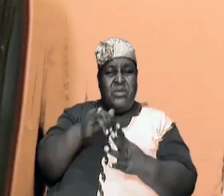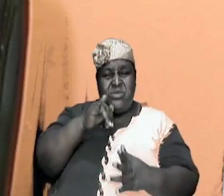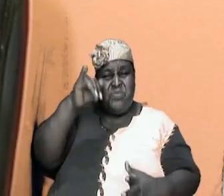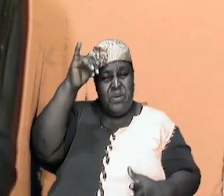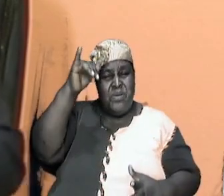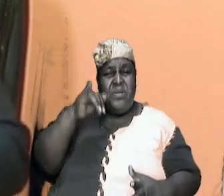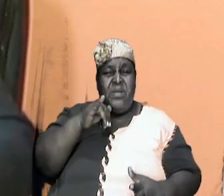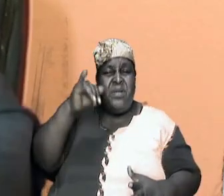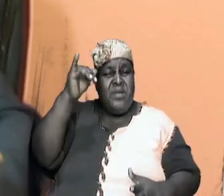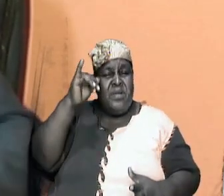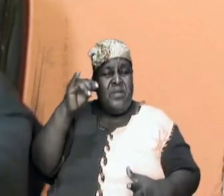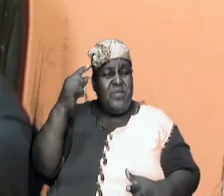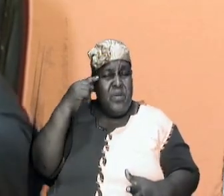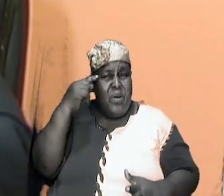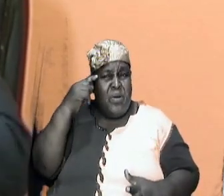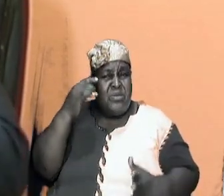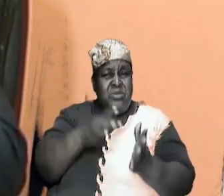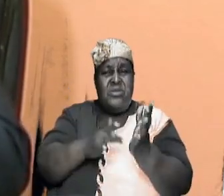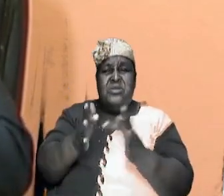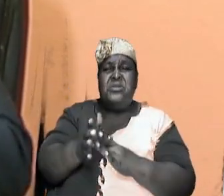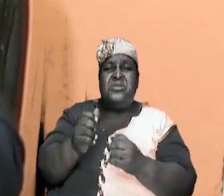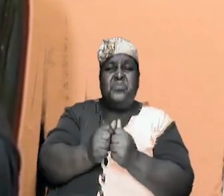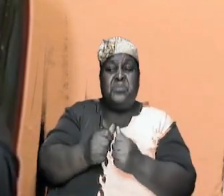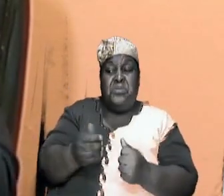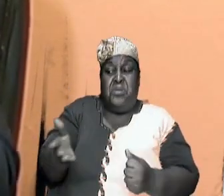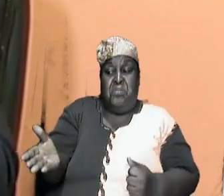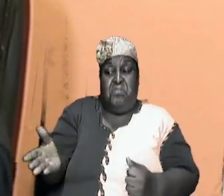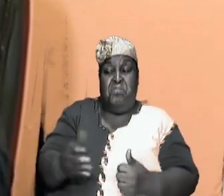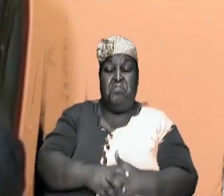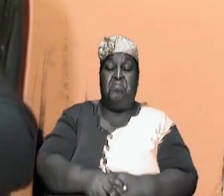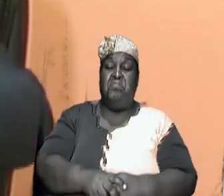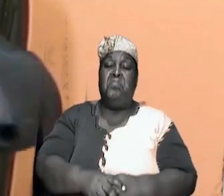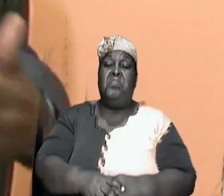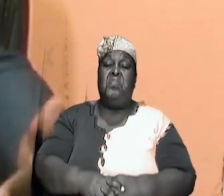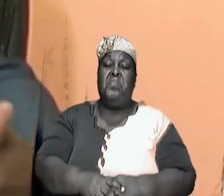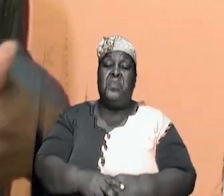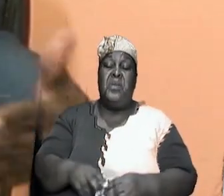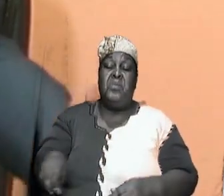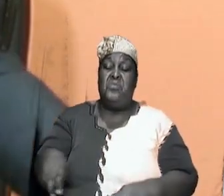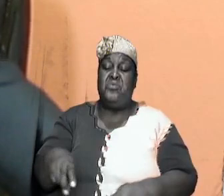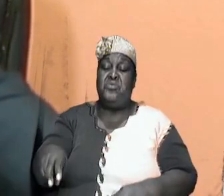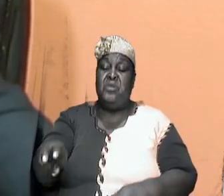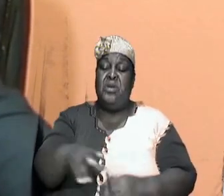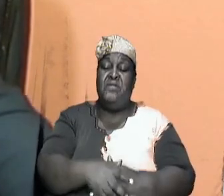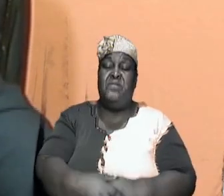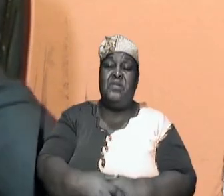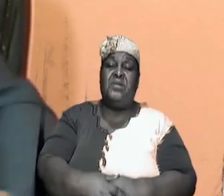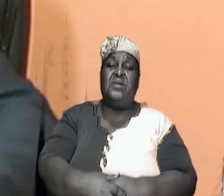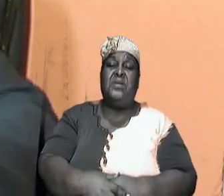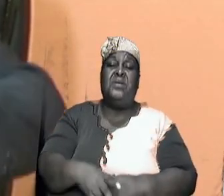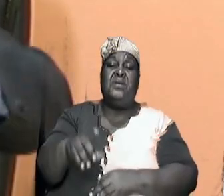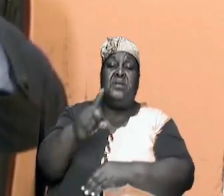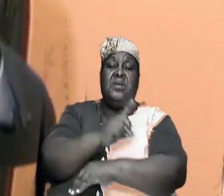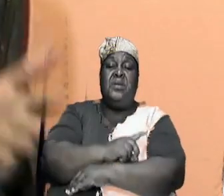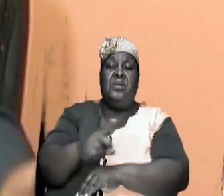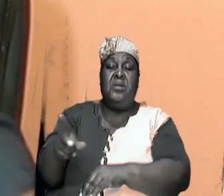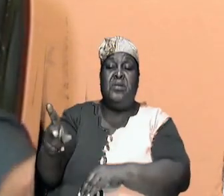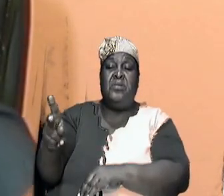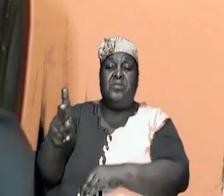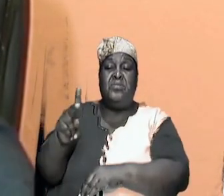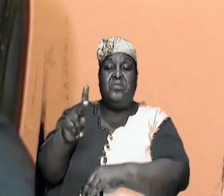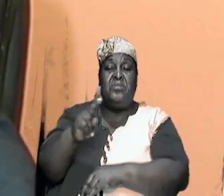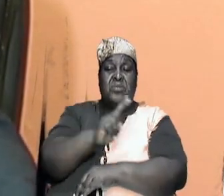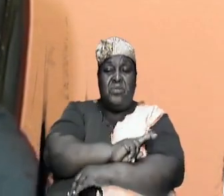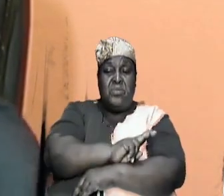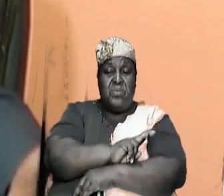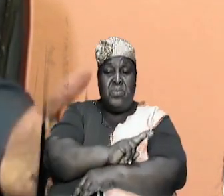thought that he was with them, that, you know, and they would have traveled maybe a day or two journey, only to